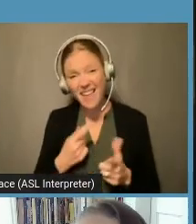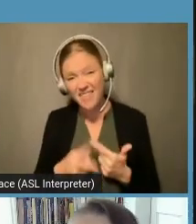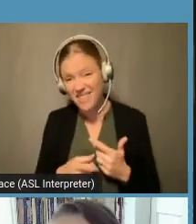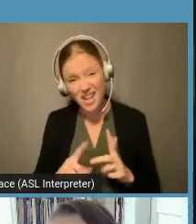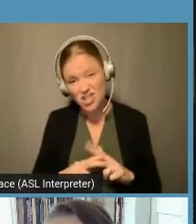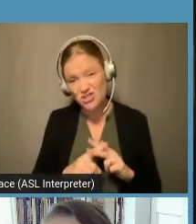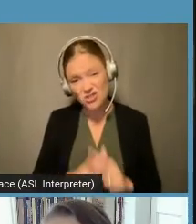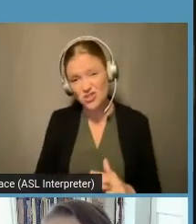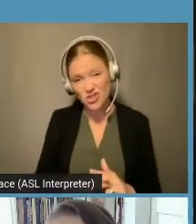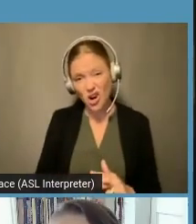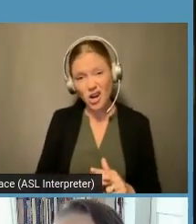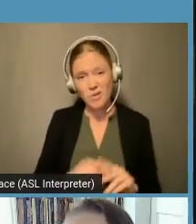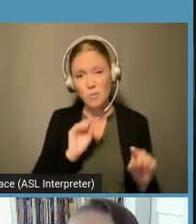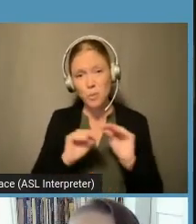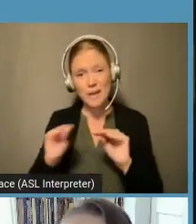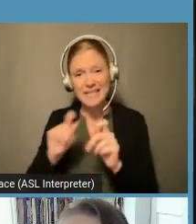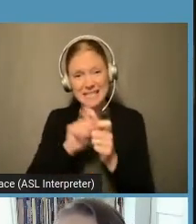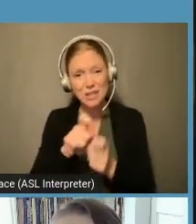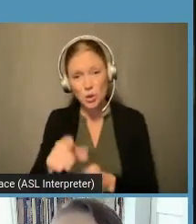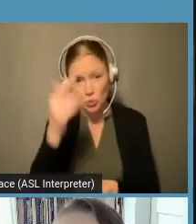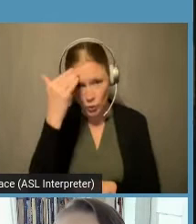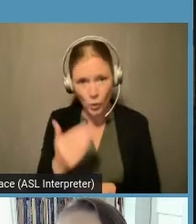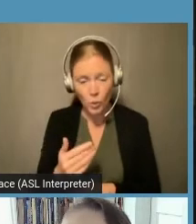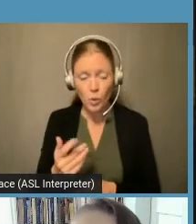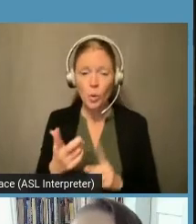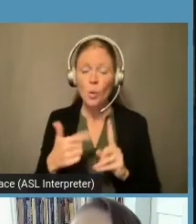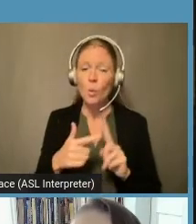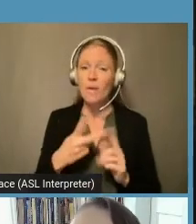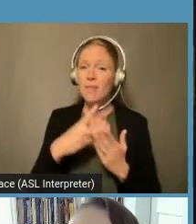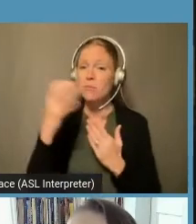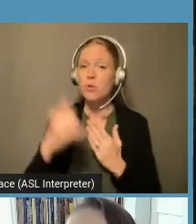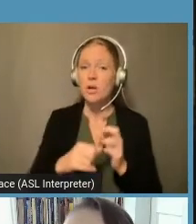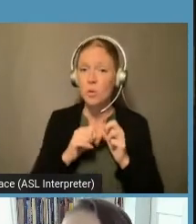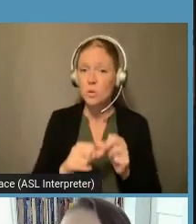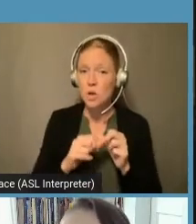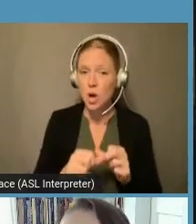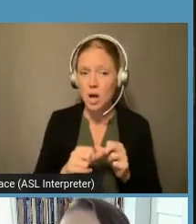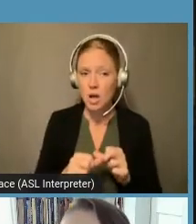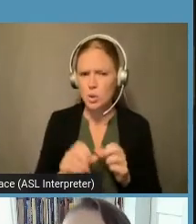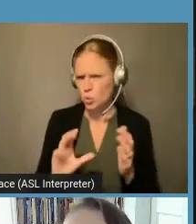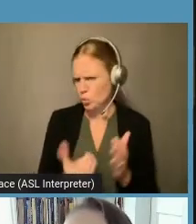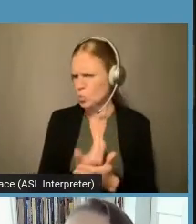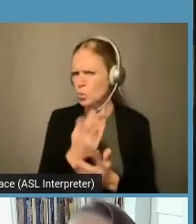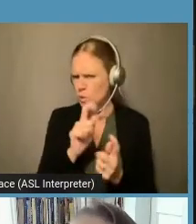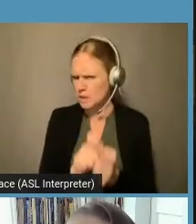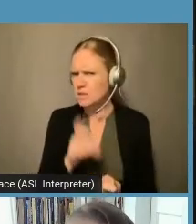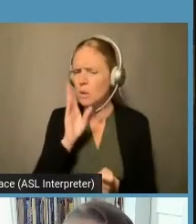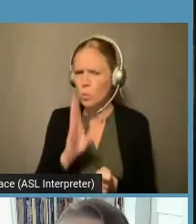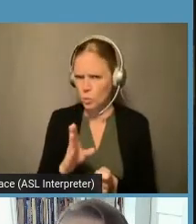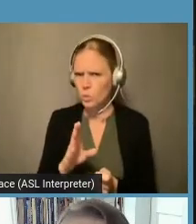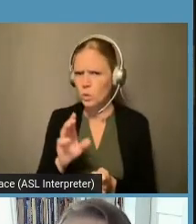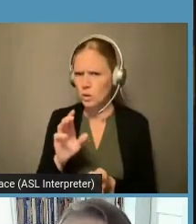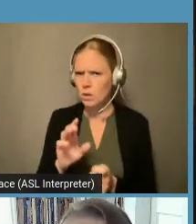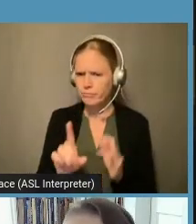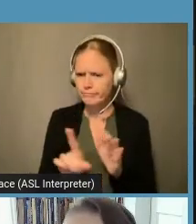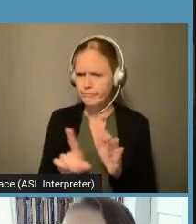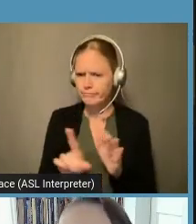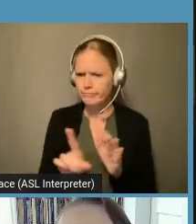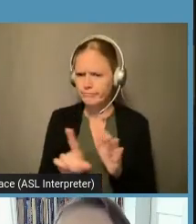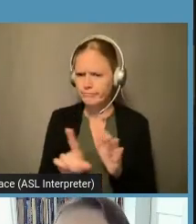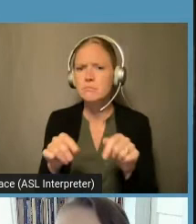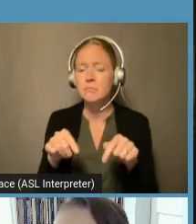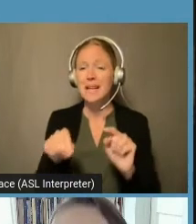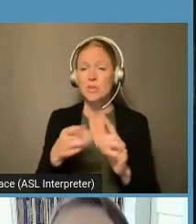the detail that you know. And as the project goes along, new details will emerge. But as you go through this exercise,